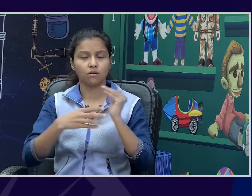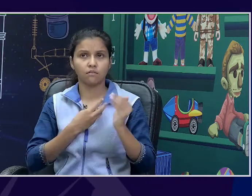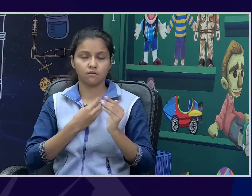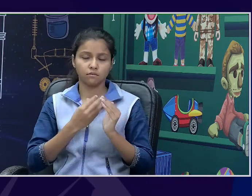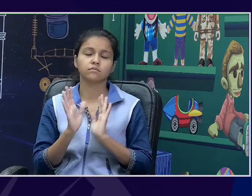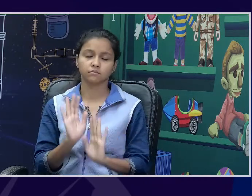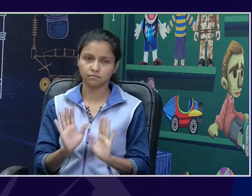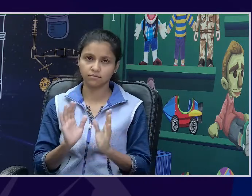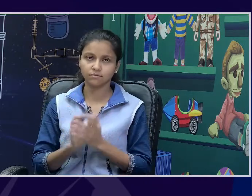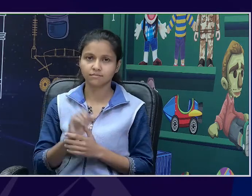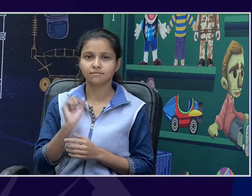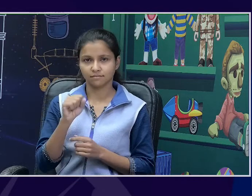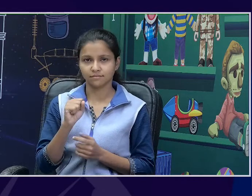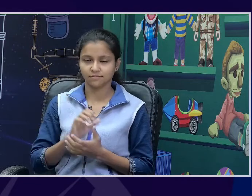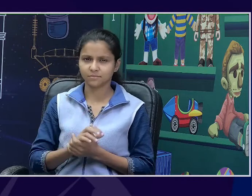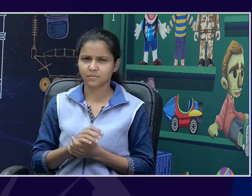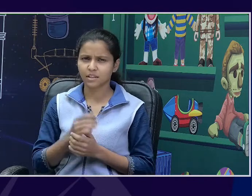Right.